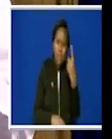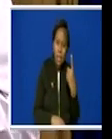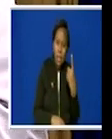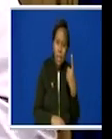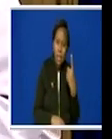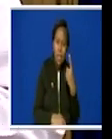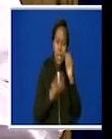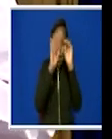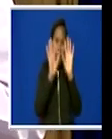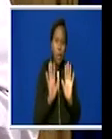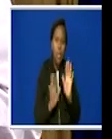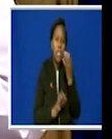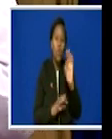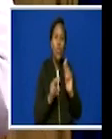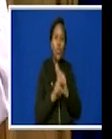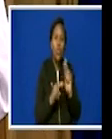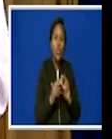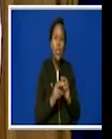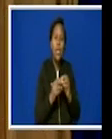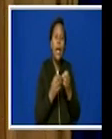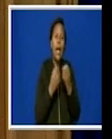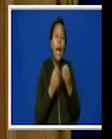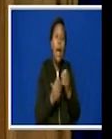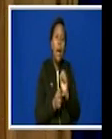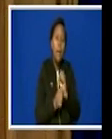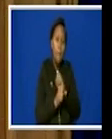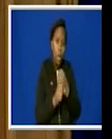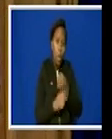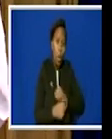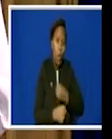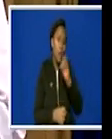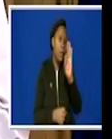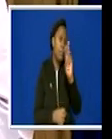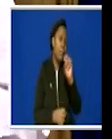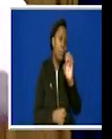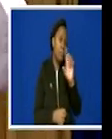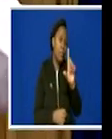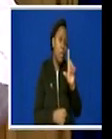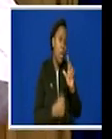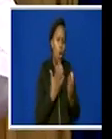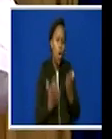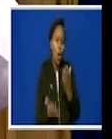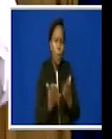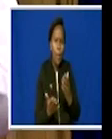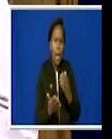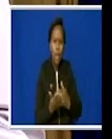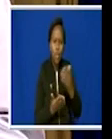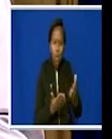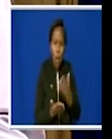the importance of using an improvised separating funnel compared to a commercially bought